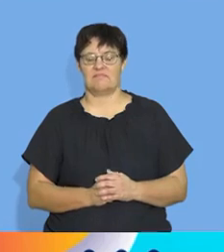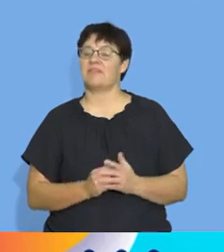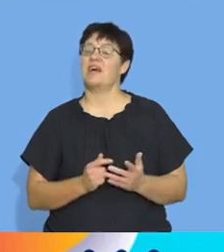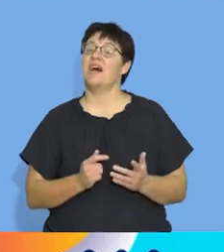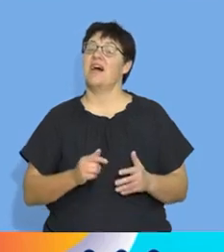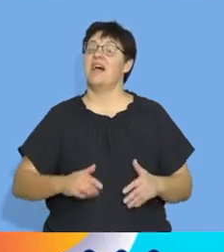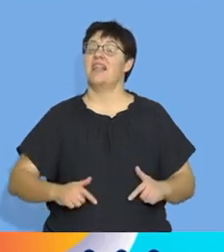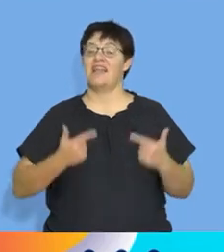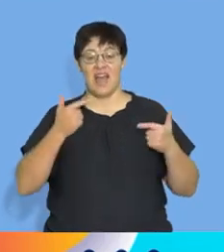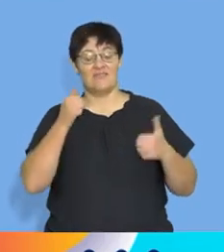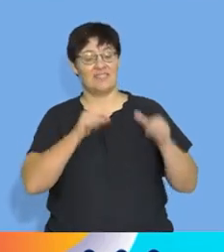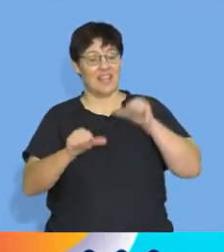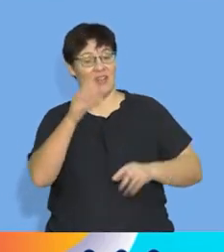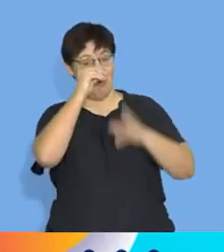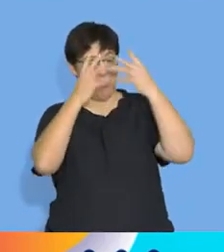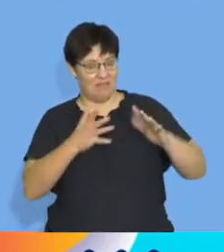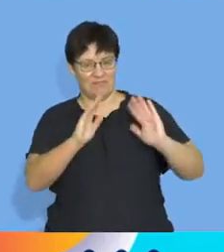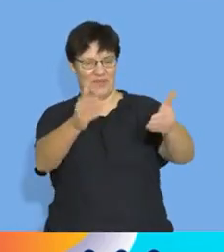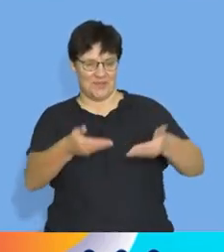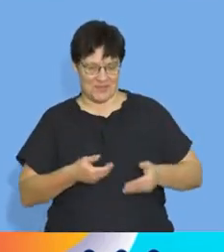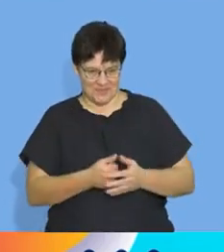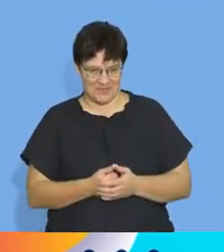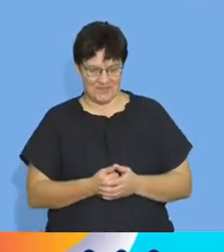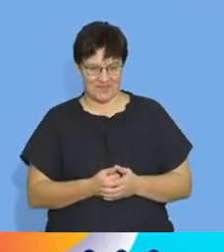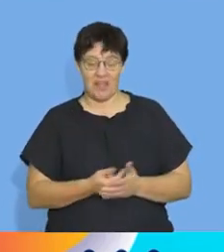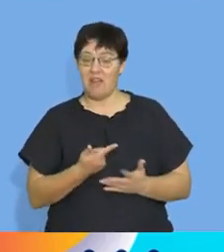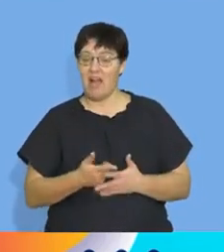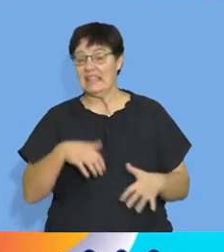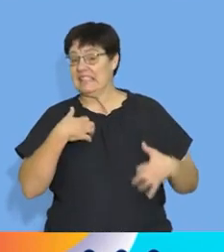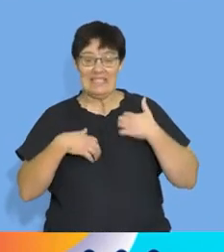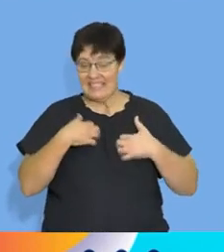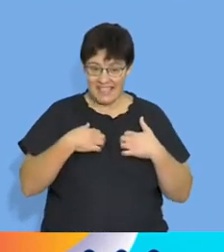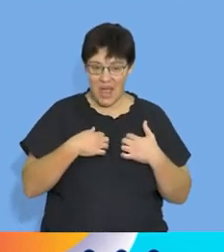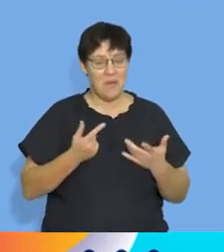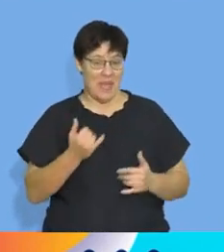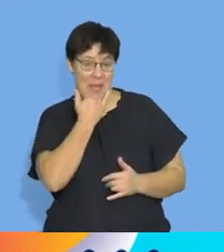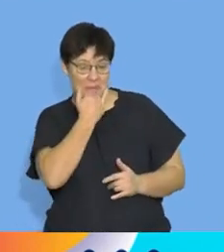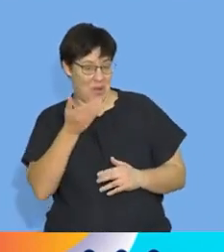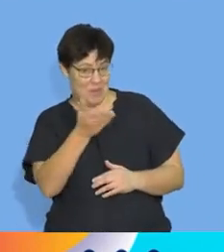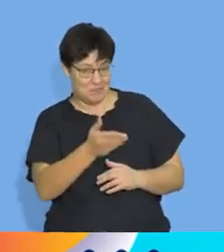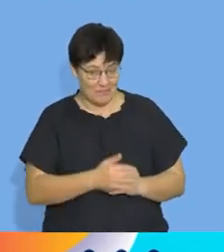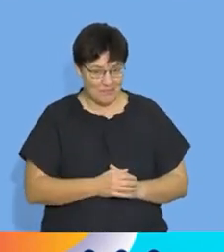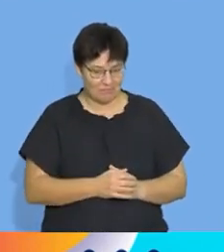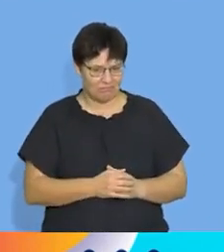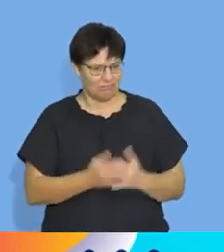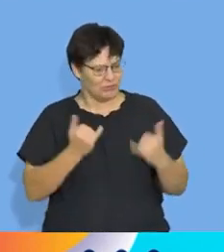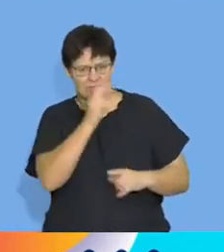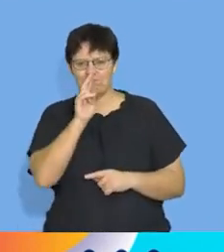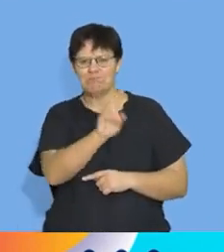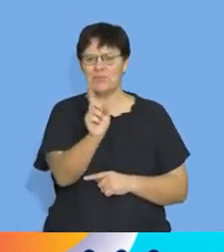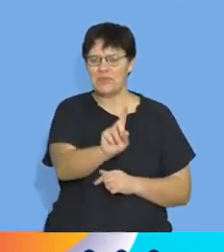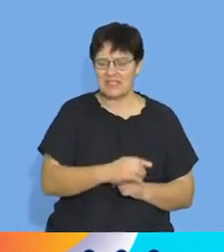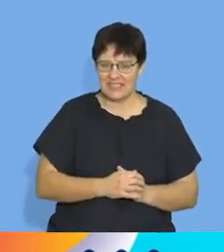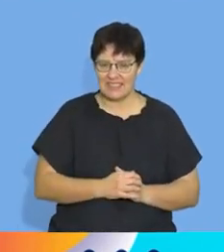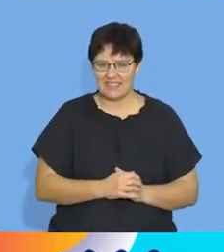Welcome Life Science learners to another installment. Trust that you guys are excited and glad to be here. What are we looking at today?